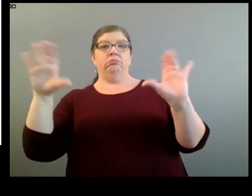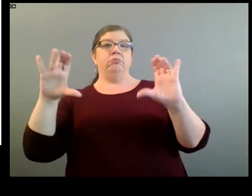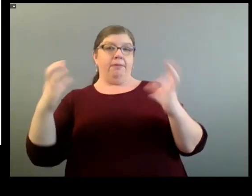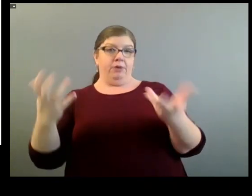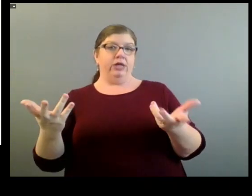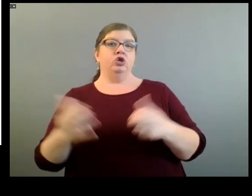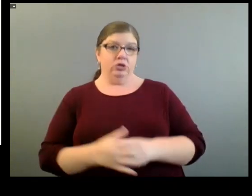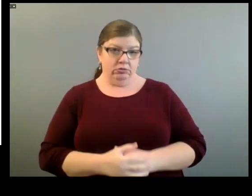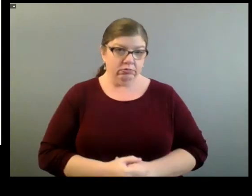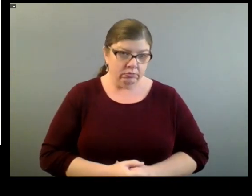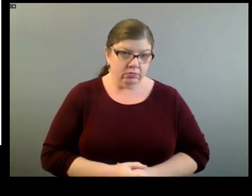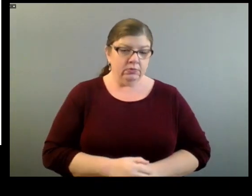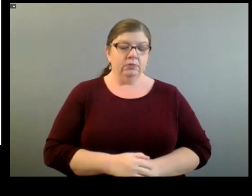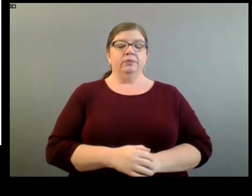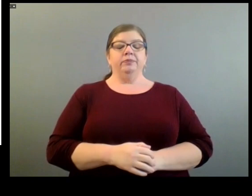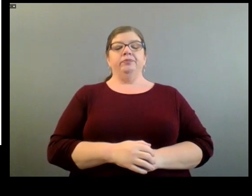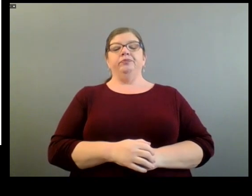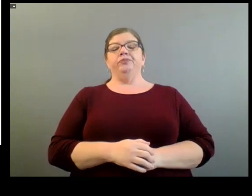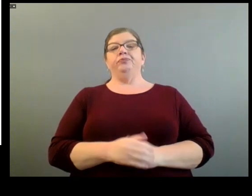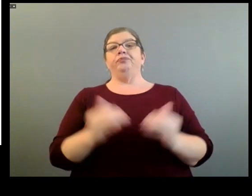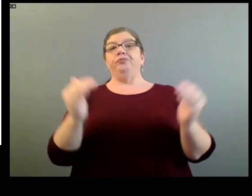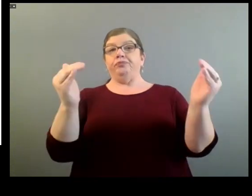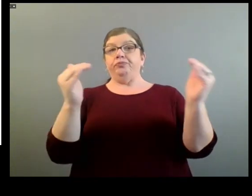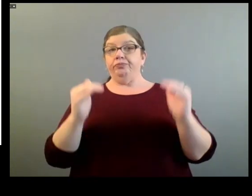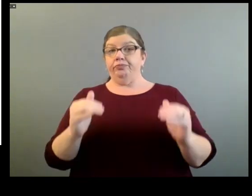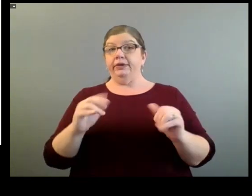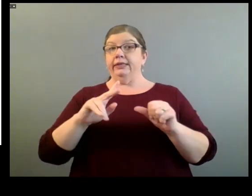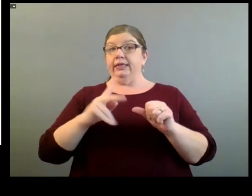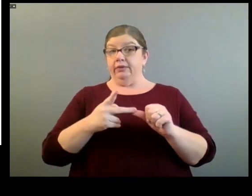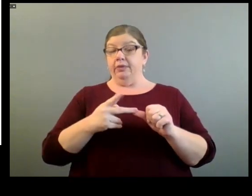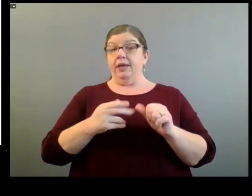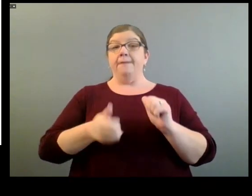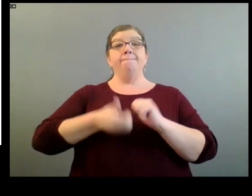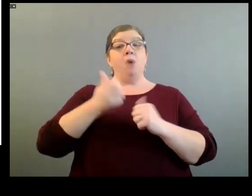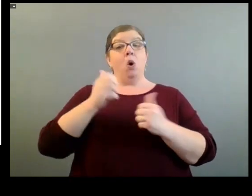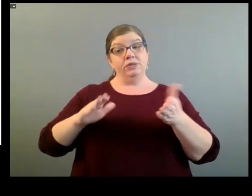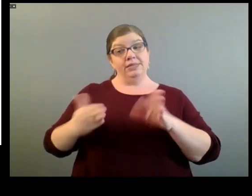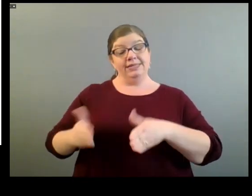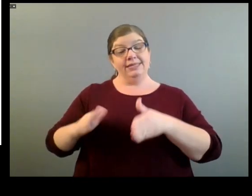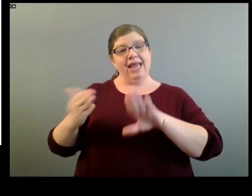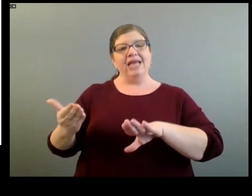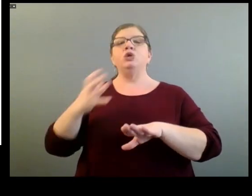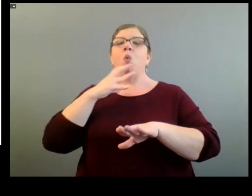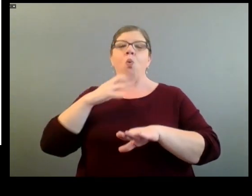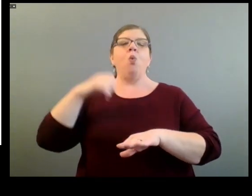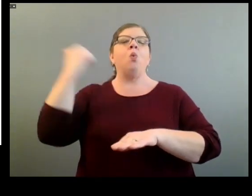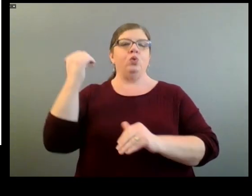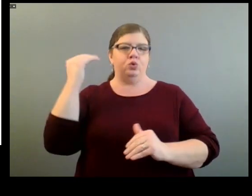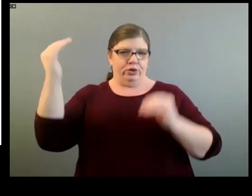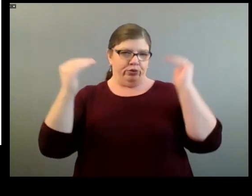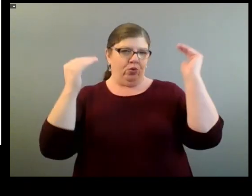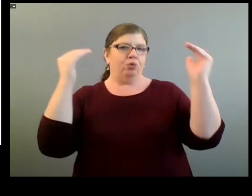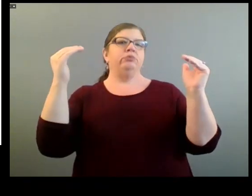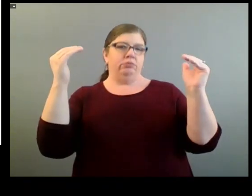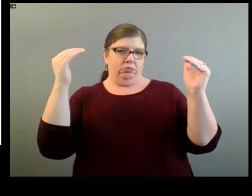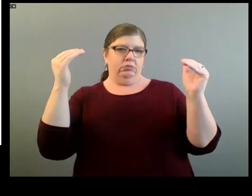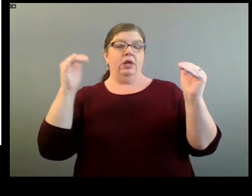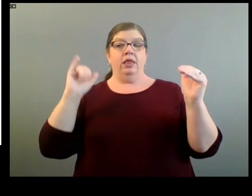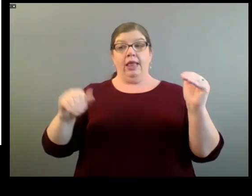population. Second, most deaths occurred among older adults, and this percent